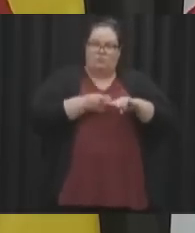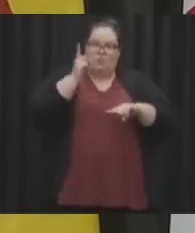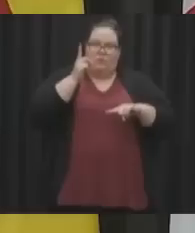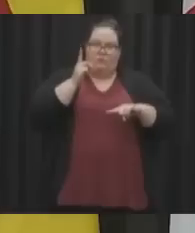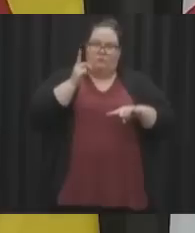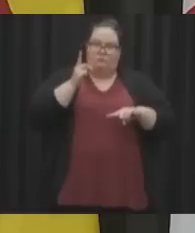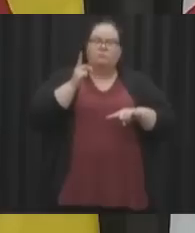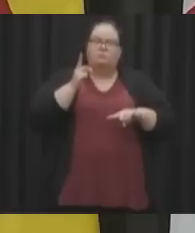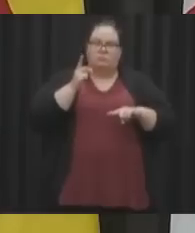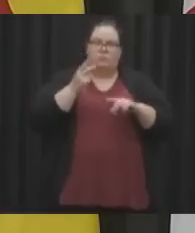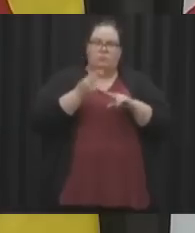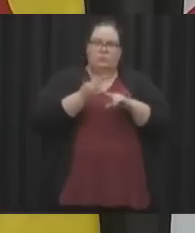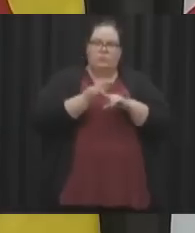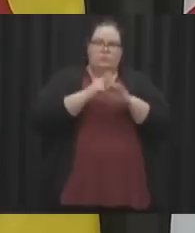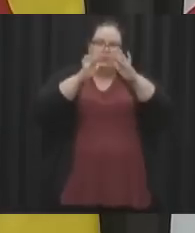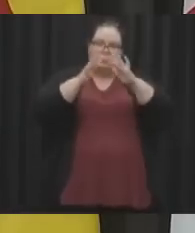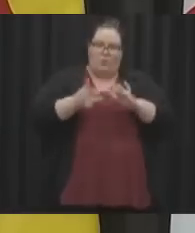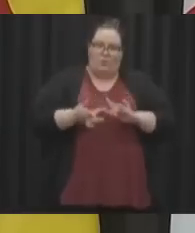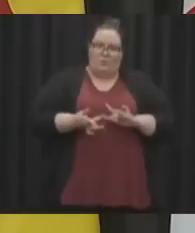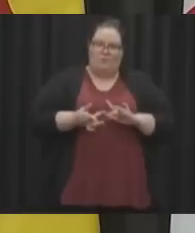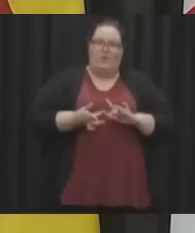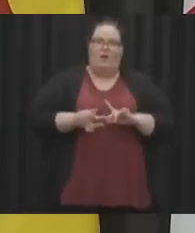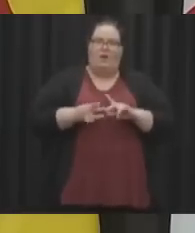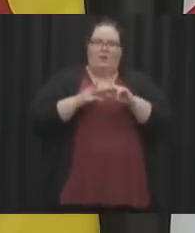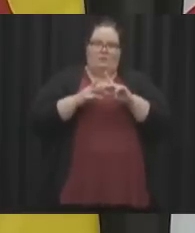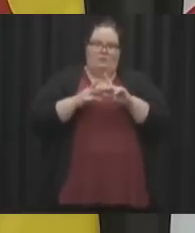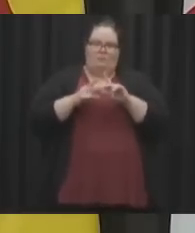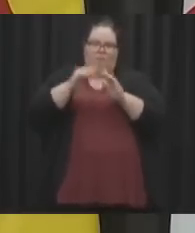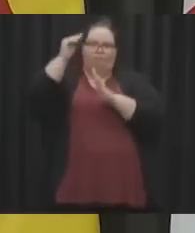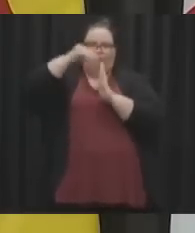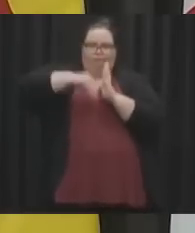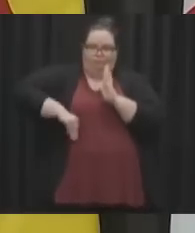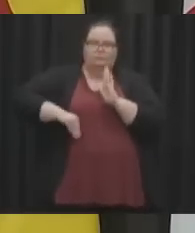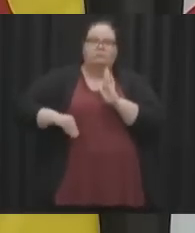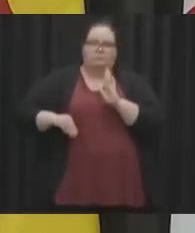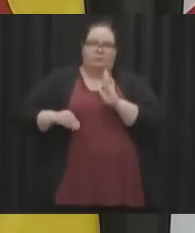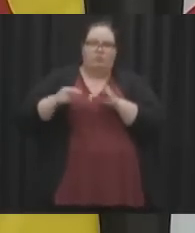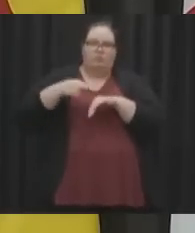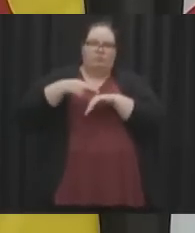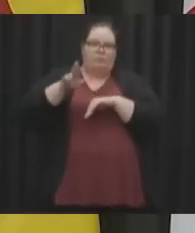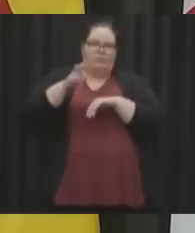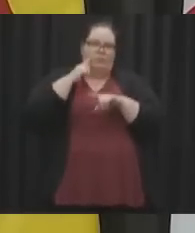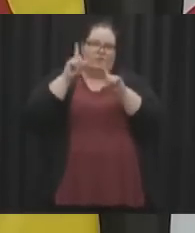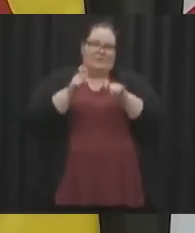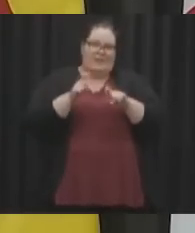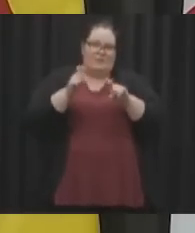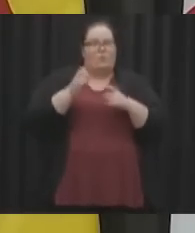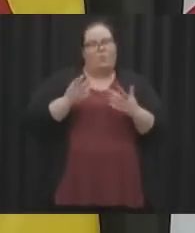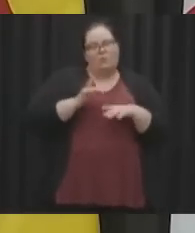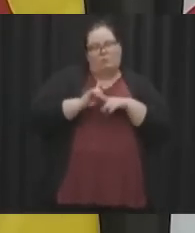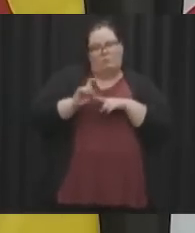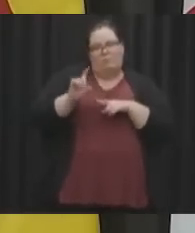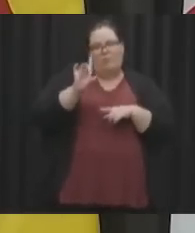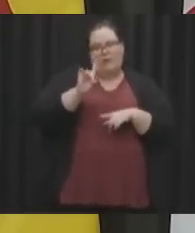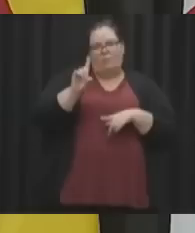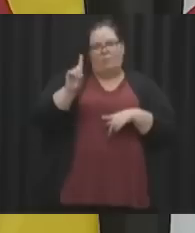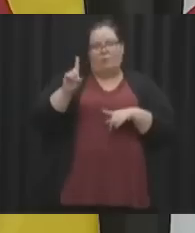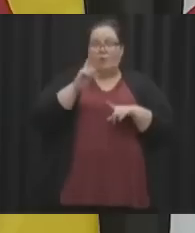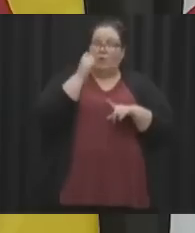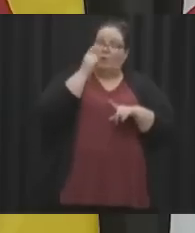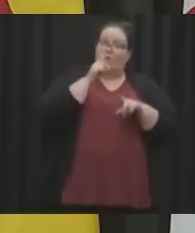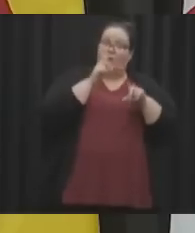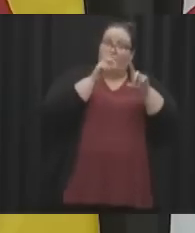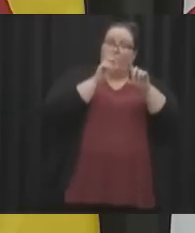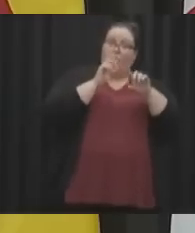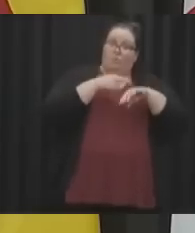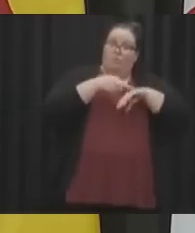have a follow-up? It's just a quick follow-up. I'm wondering, as far as schools go, is there any weekly surveillance testing for staff? Is